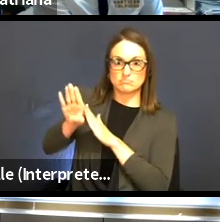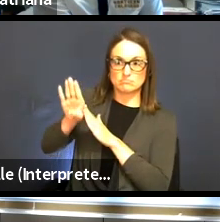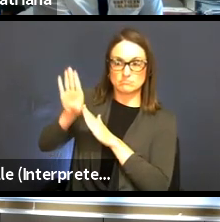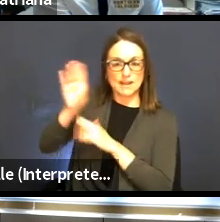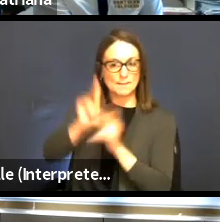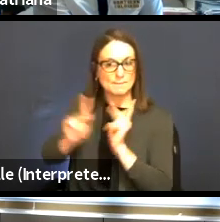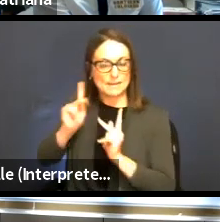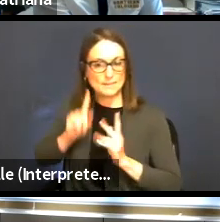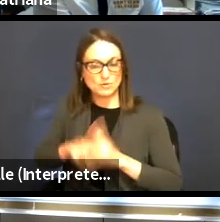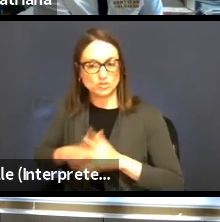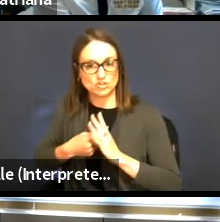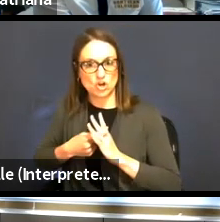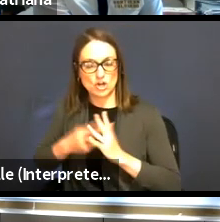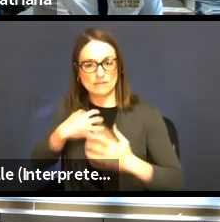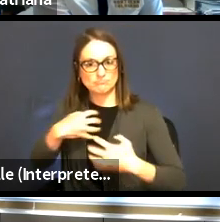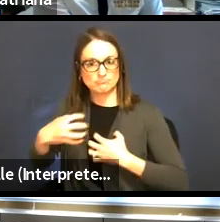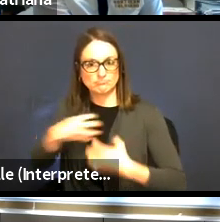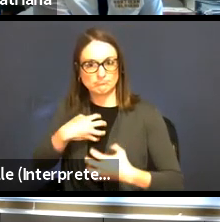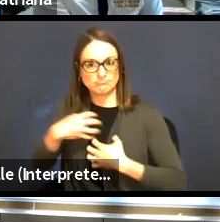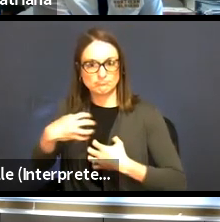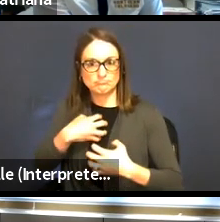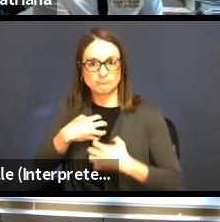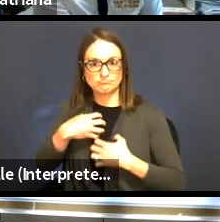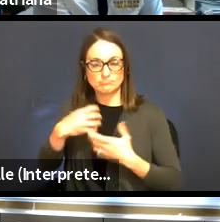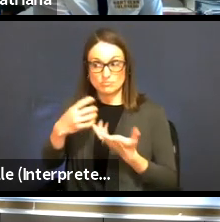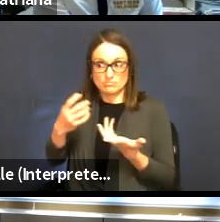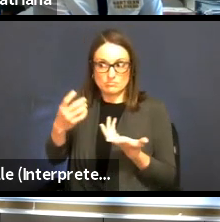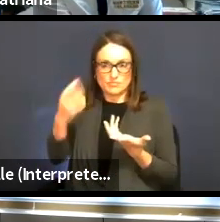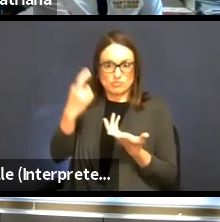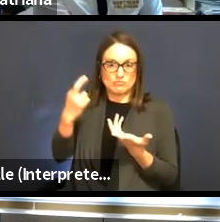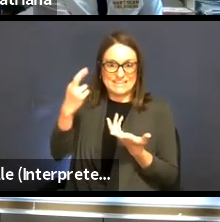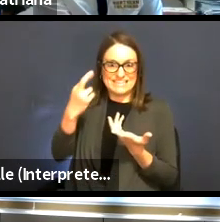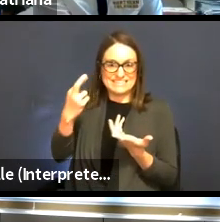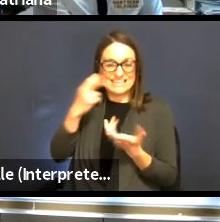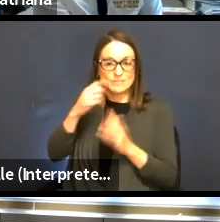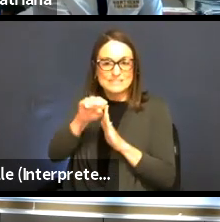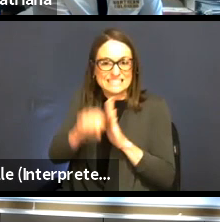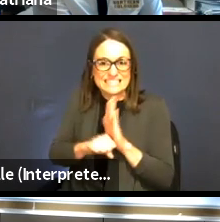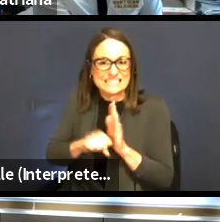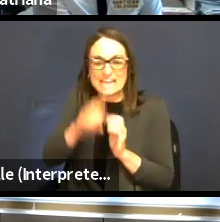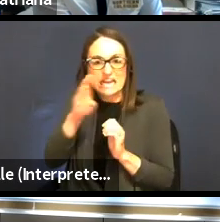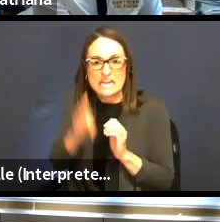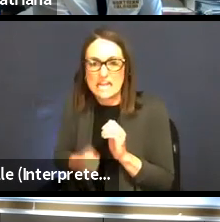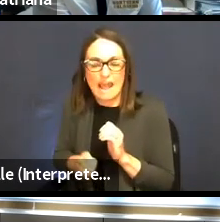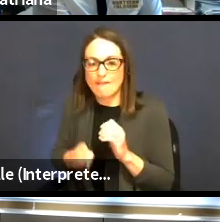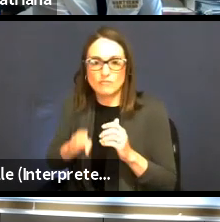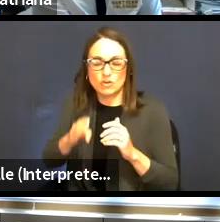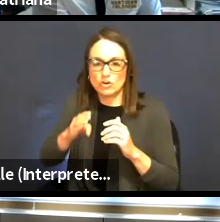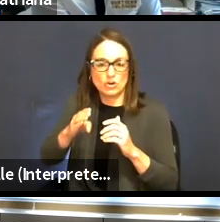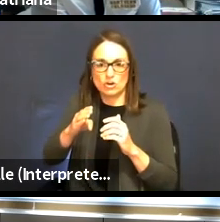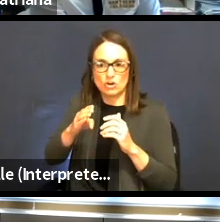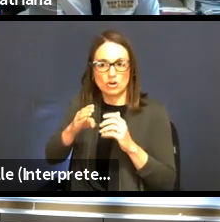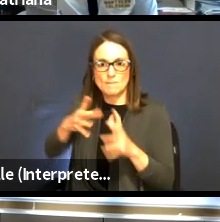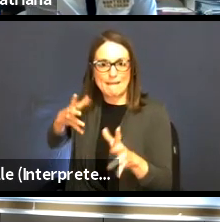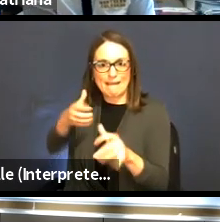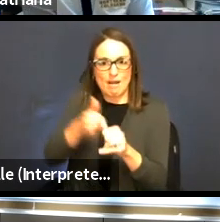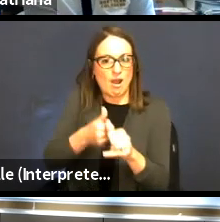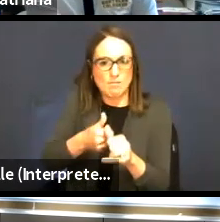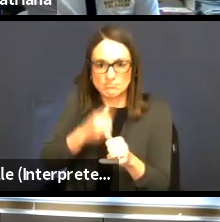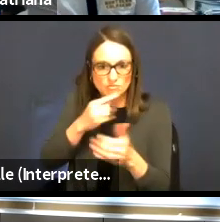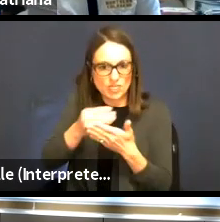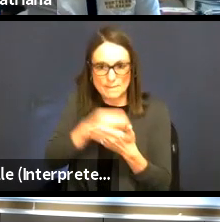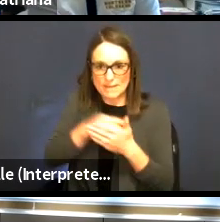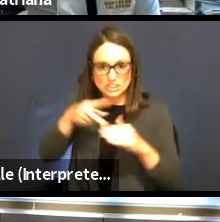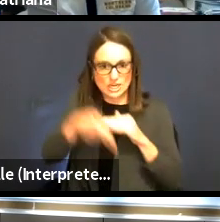about higher ed sticking it to everybody. Well, it was because they never made up for the budget cuts that were made in the first recession. So I worry